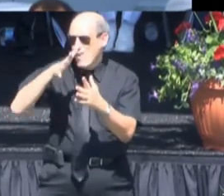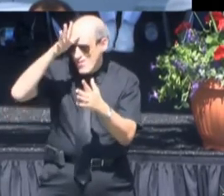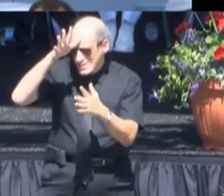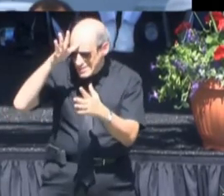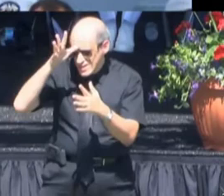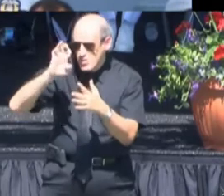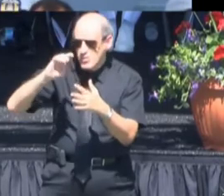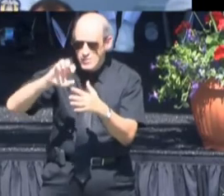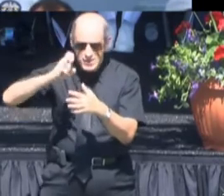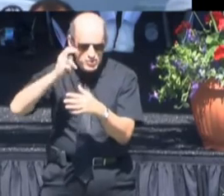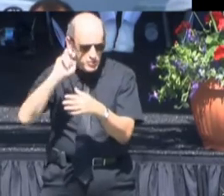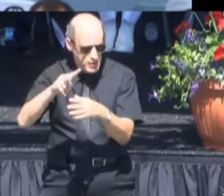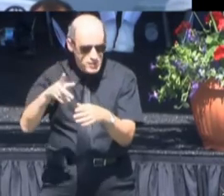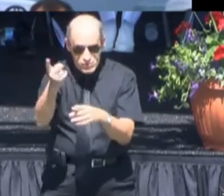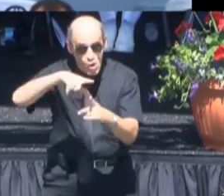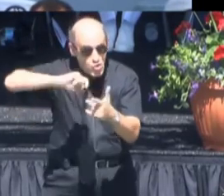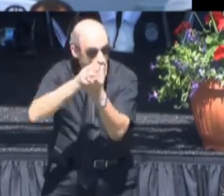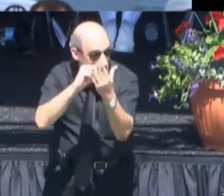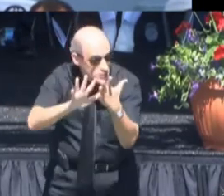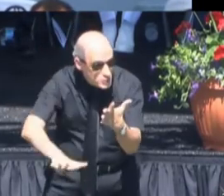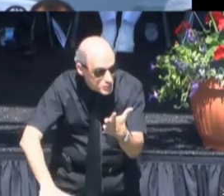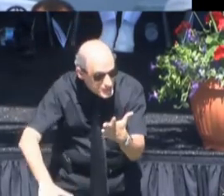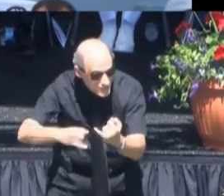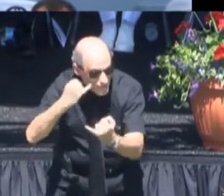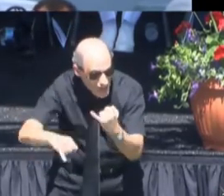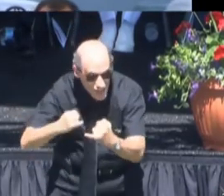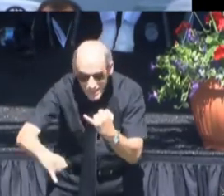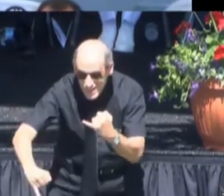and finally the class of 2018.